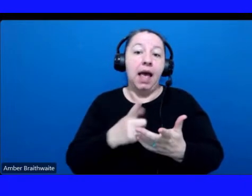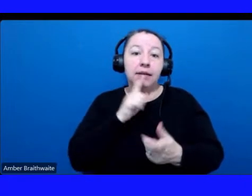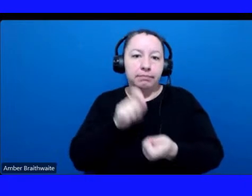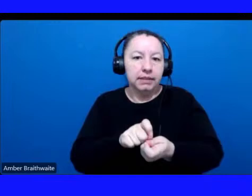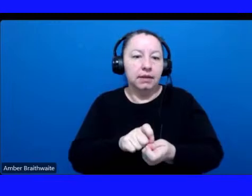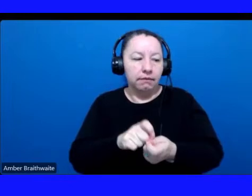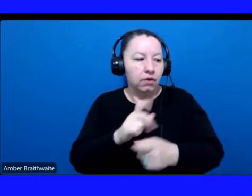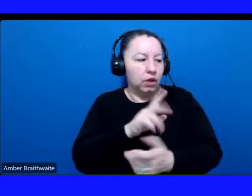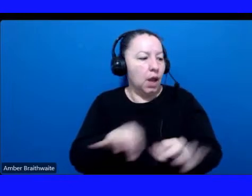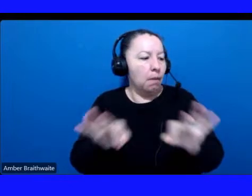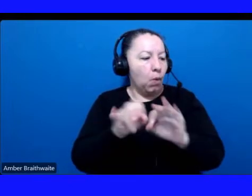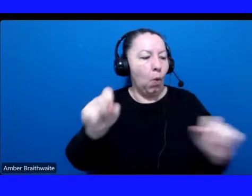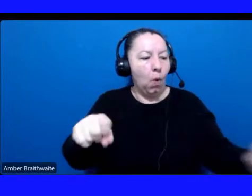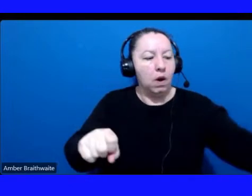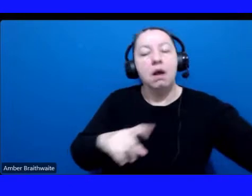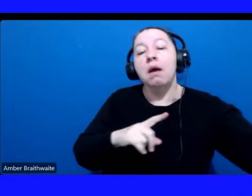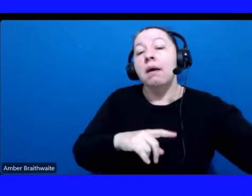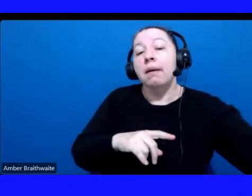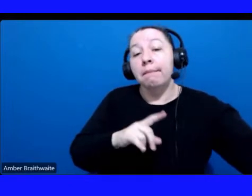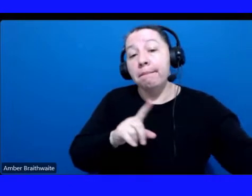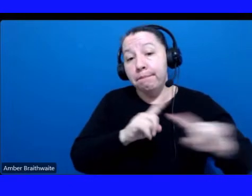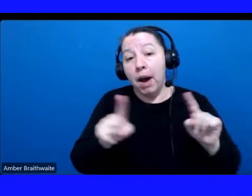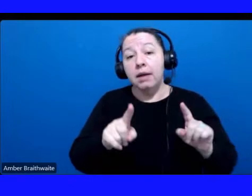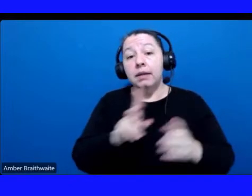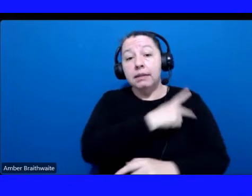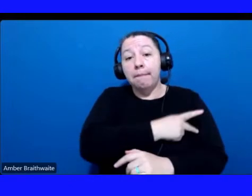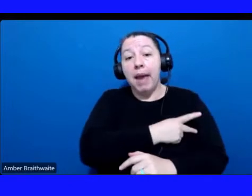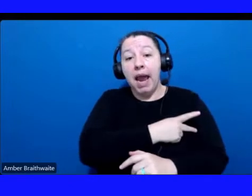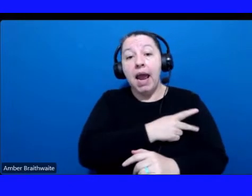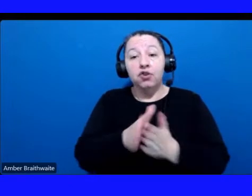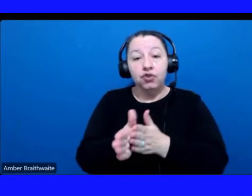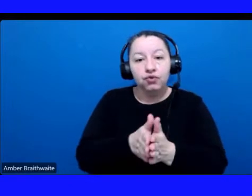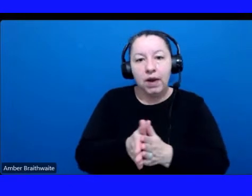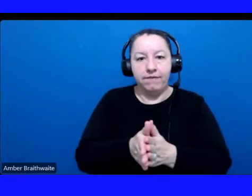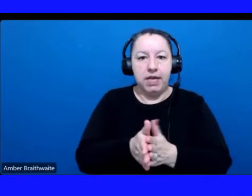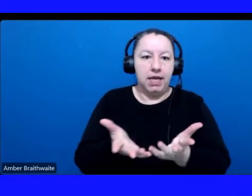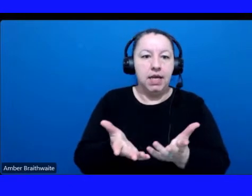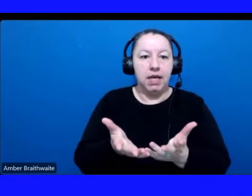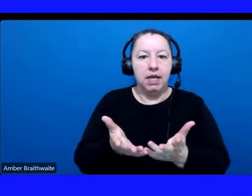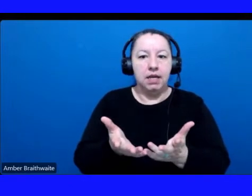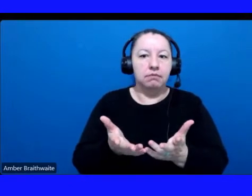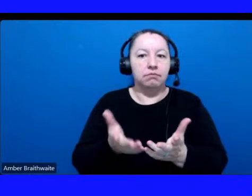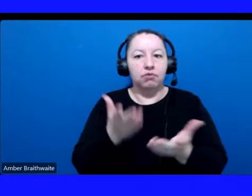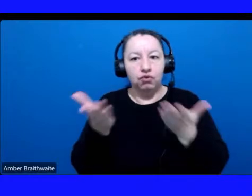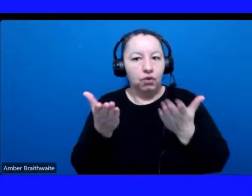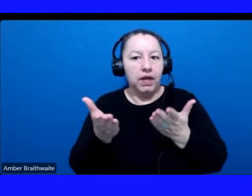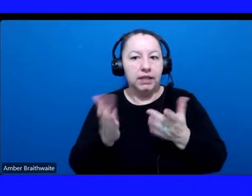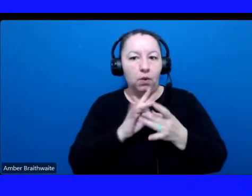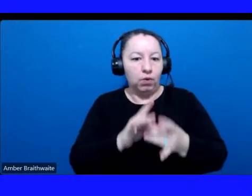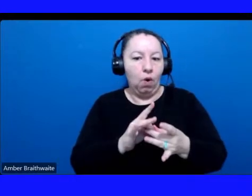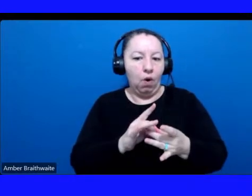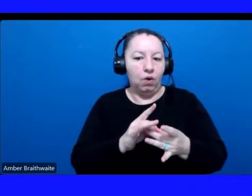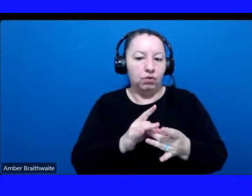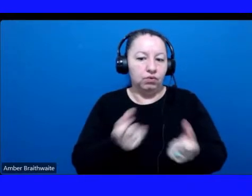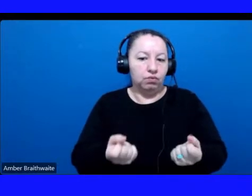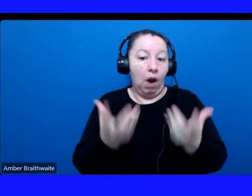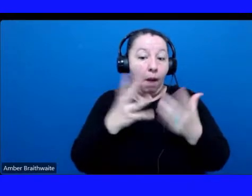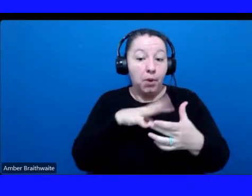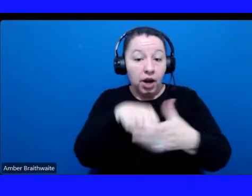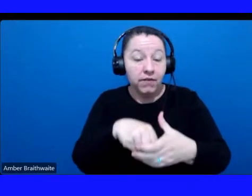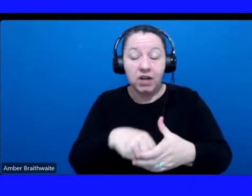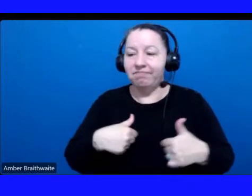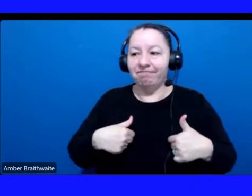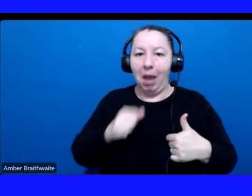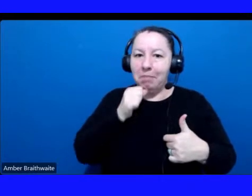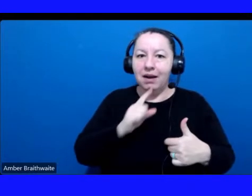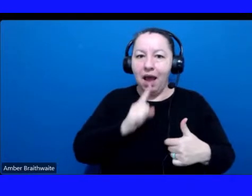case management clients. They actually meet and start meeting with clients prior to their release from jail. So they've actually met with clients and really